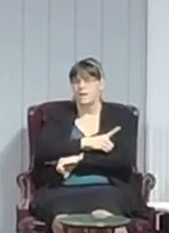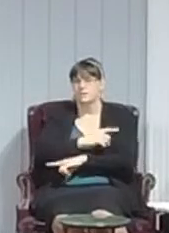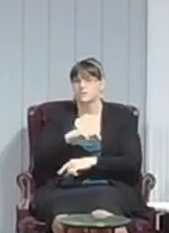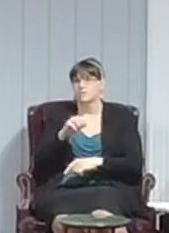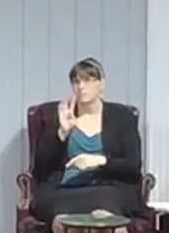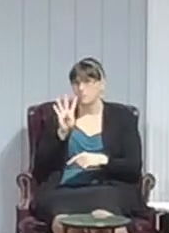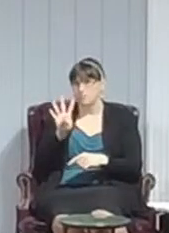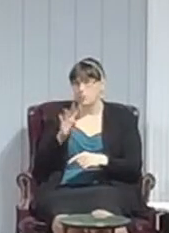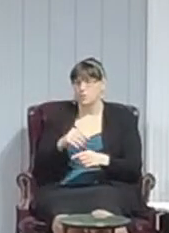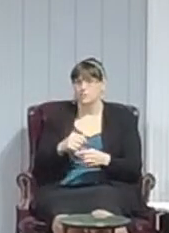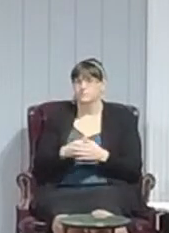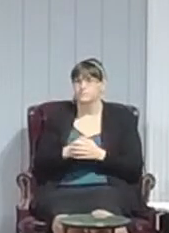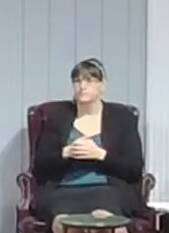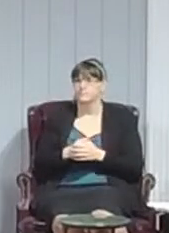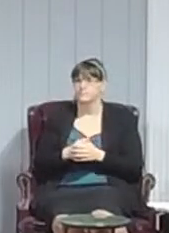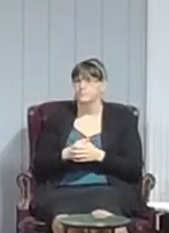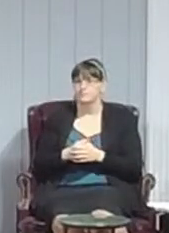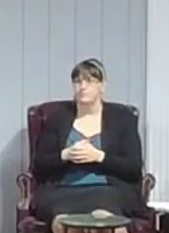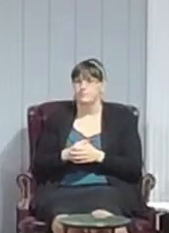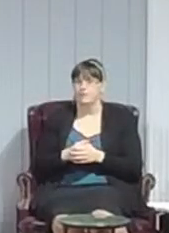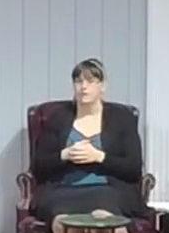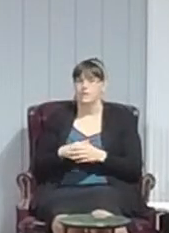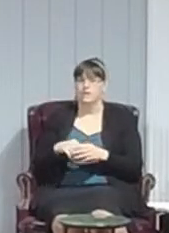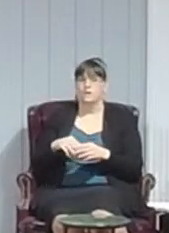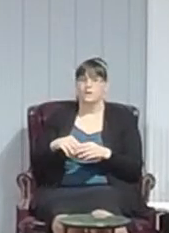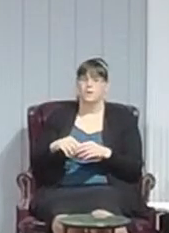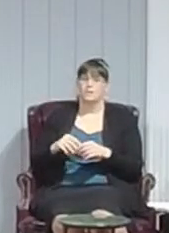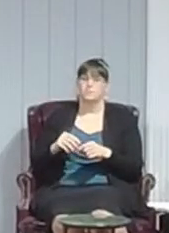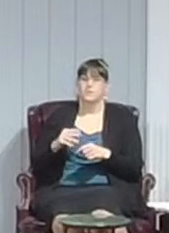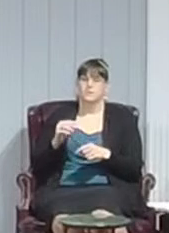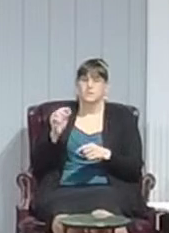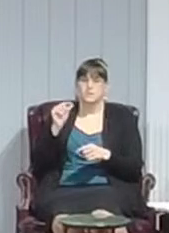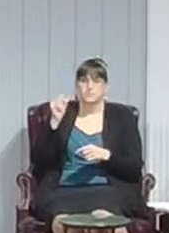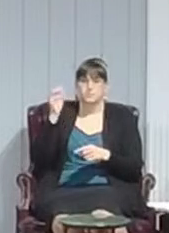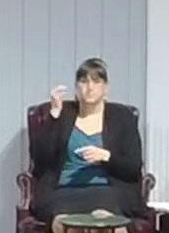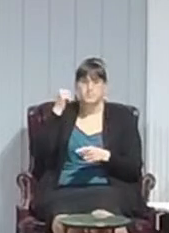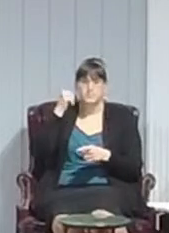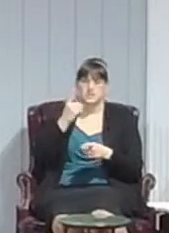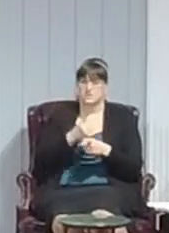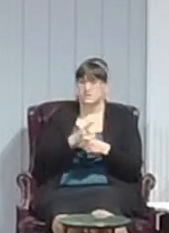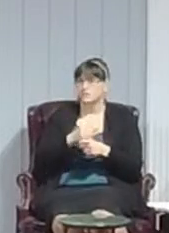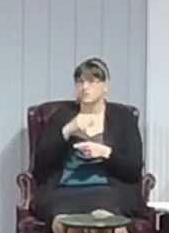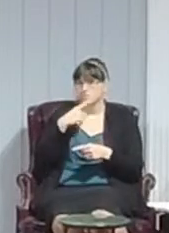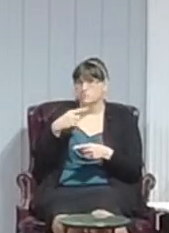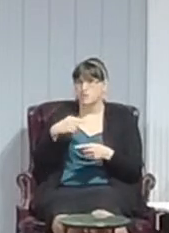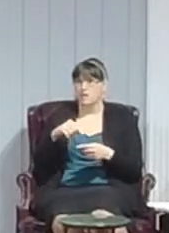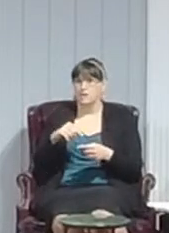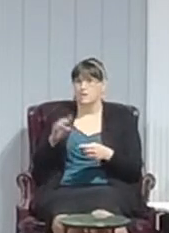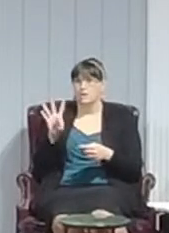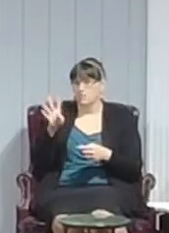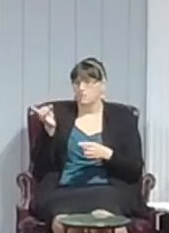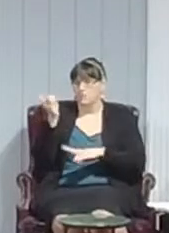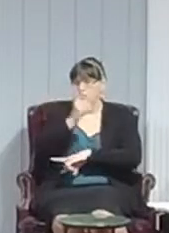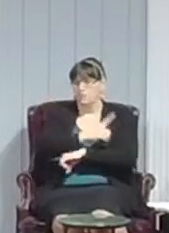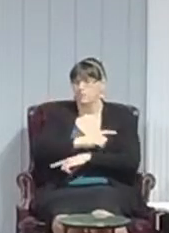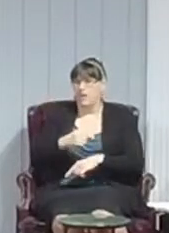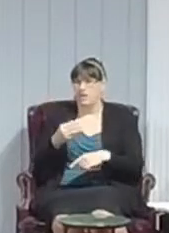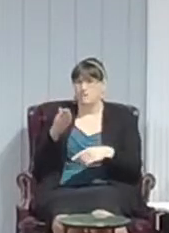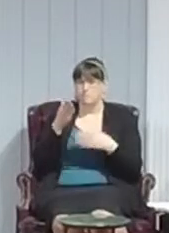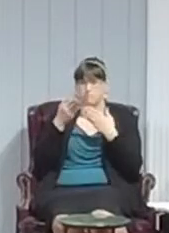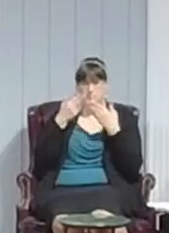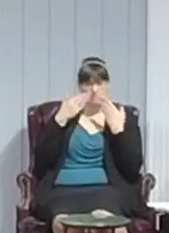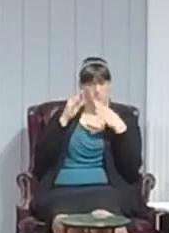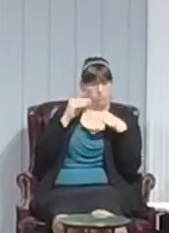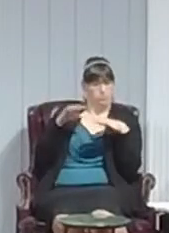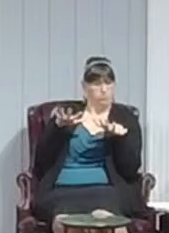4 days, his sister's going to say, by this time he stinketh. The body's beginning to decay. By this time, his body is beginning to decay. And